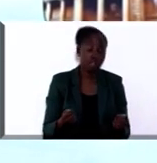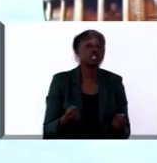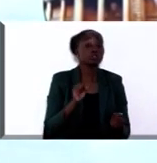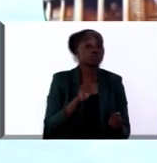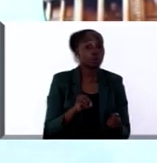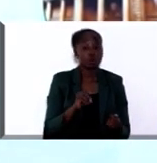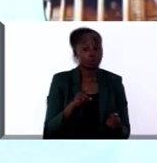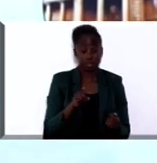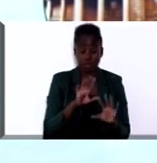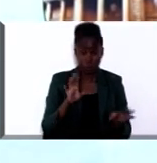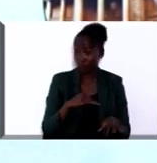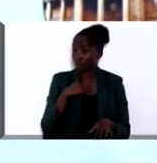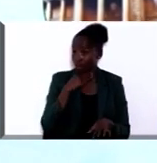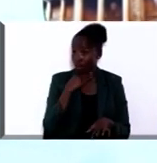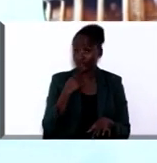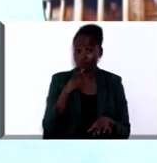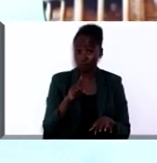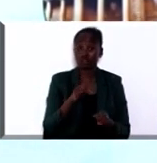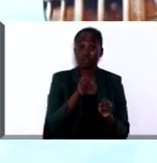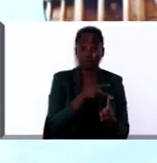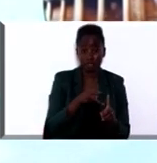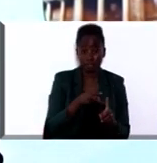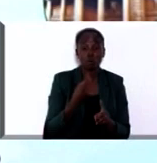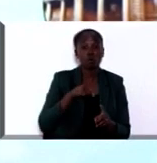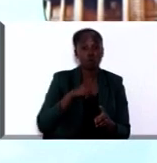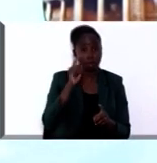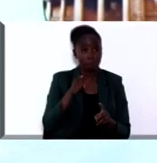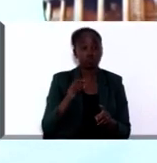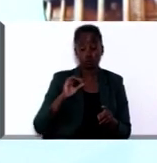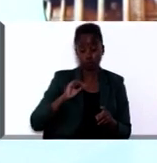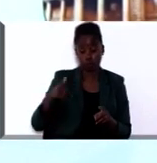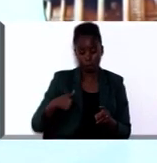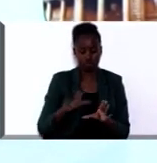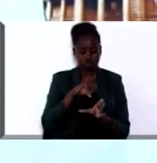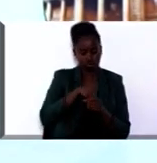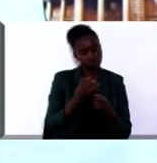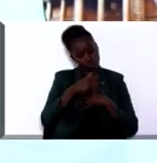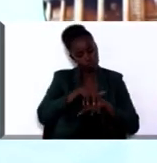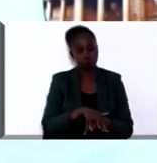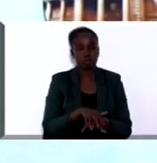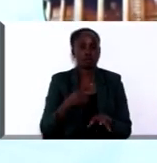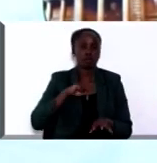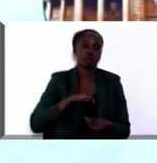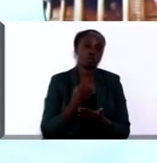not enough to just help the victims. We must bring women into the mainstream of our economy.